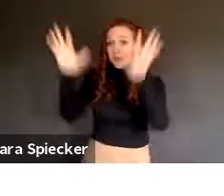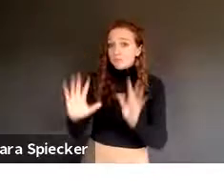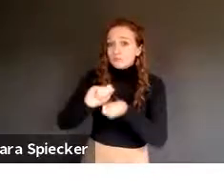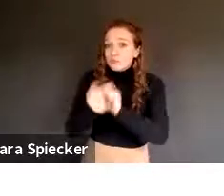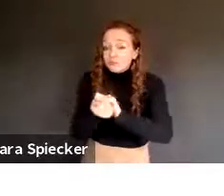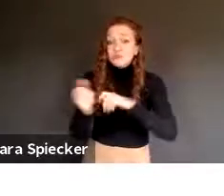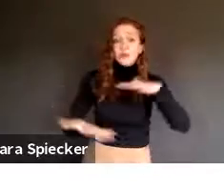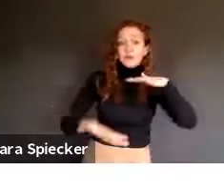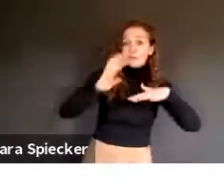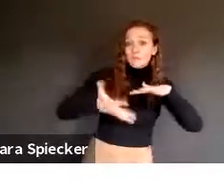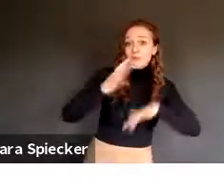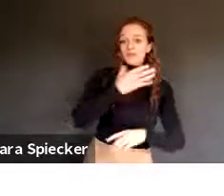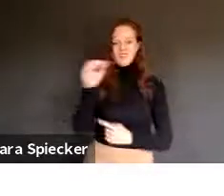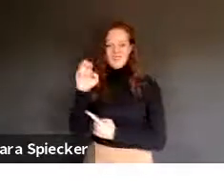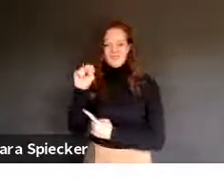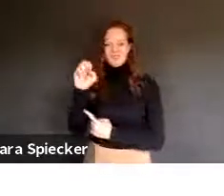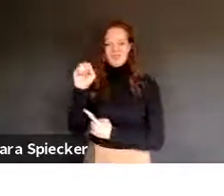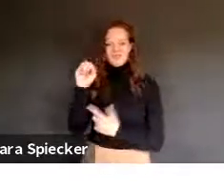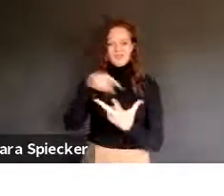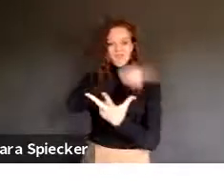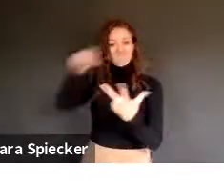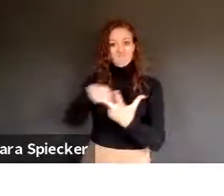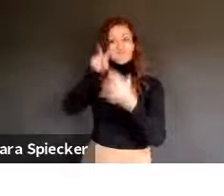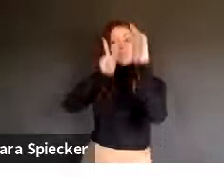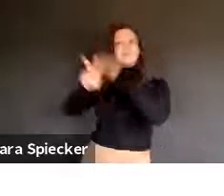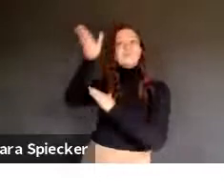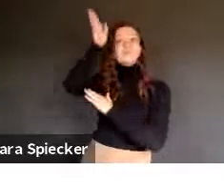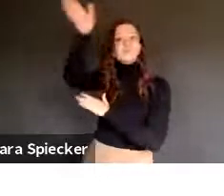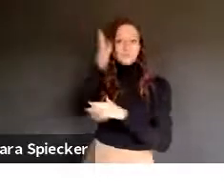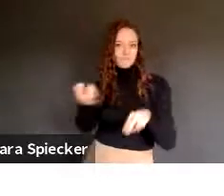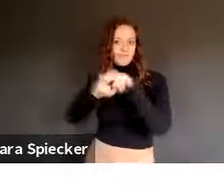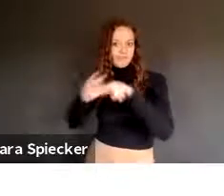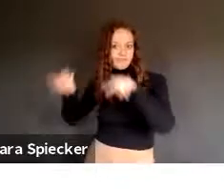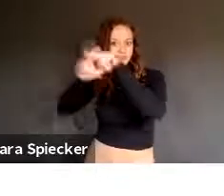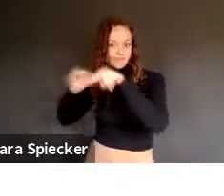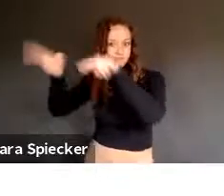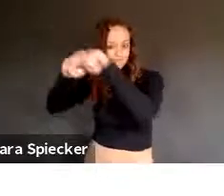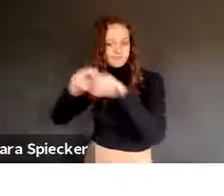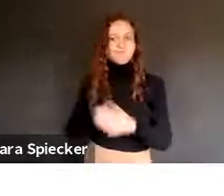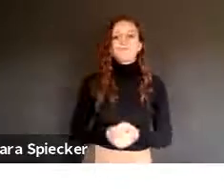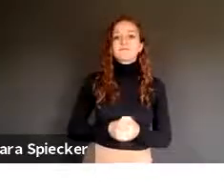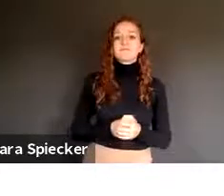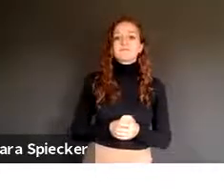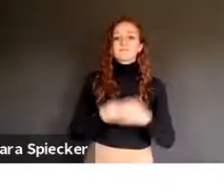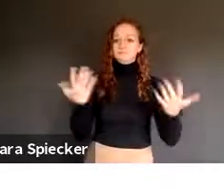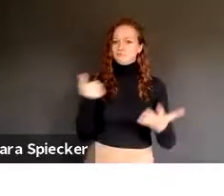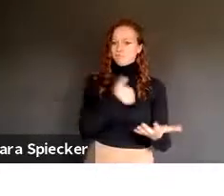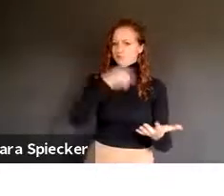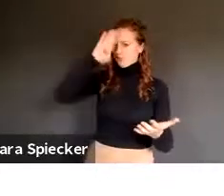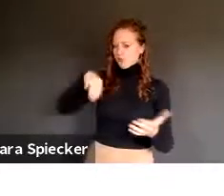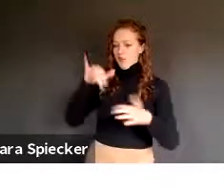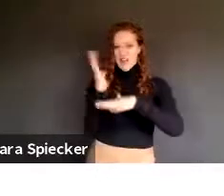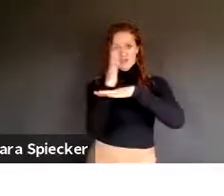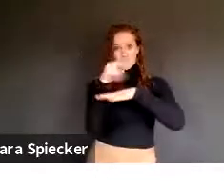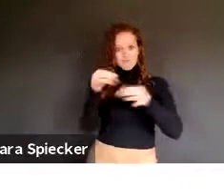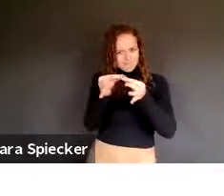The environmental factors that are important to macroalgae communities and associated with climate change, coastal upwelling, and ENSO are predicted